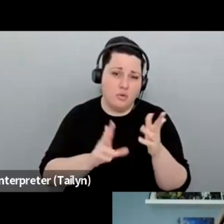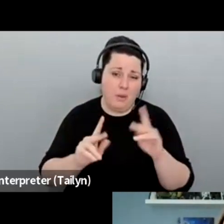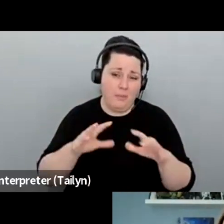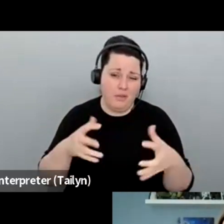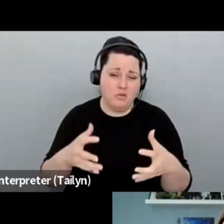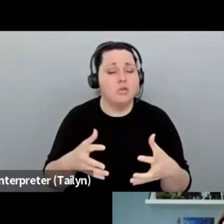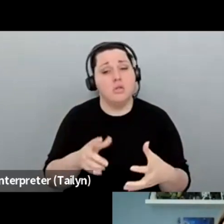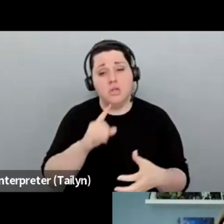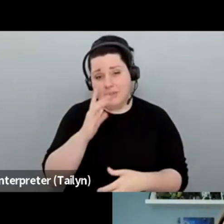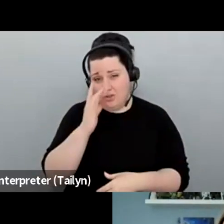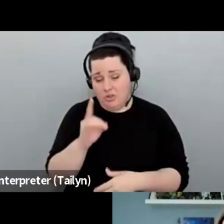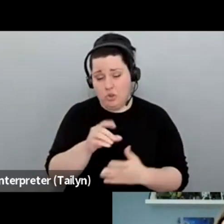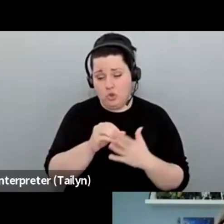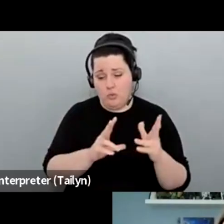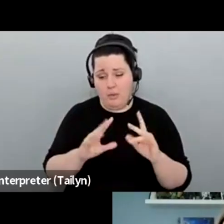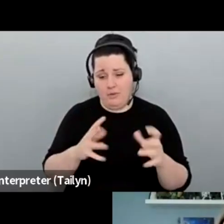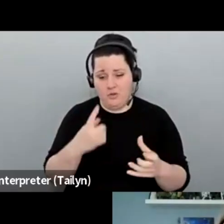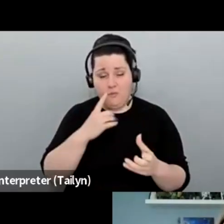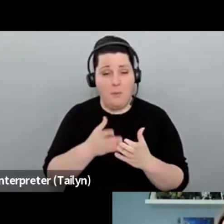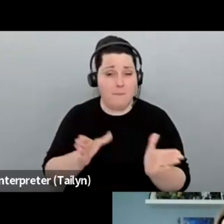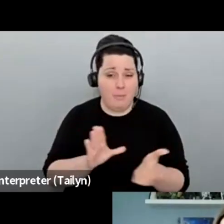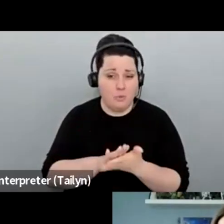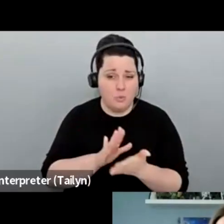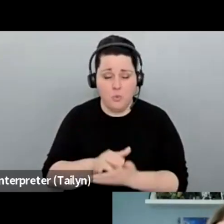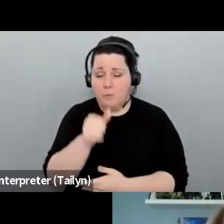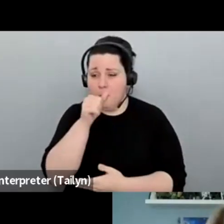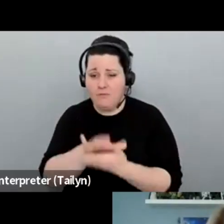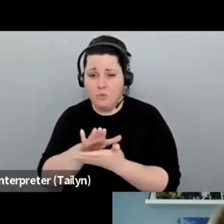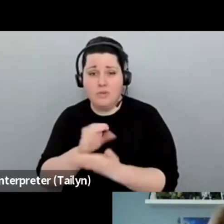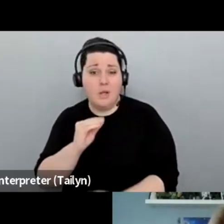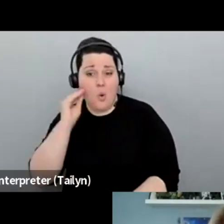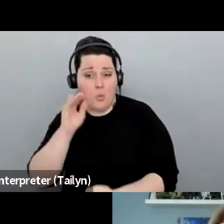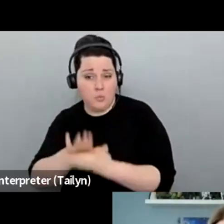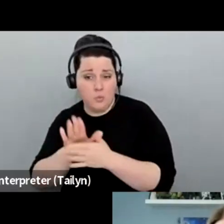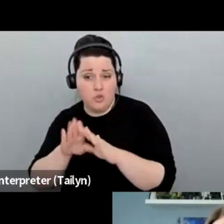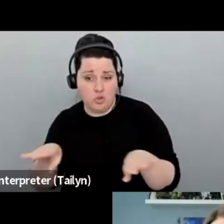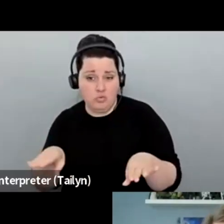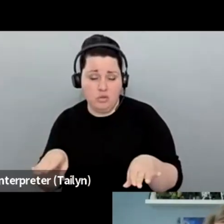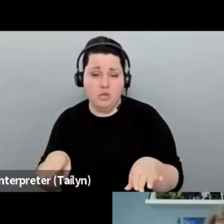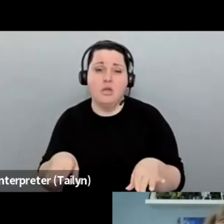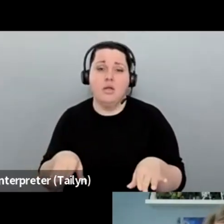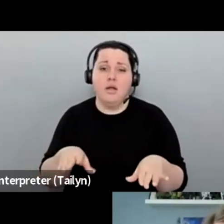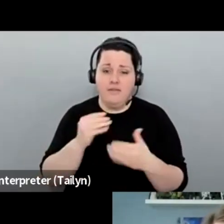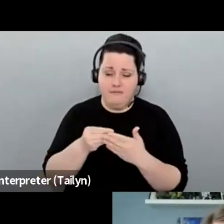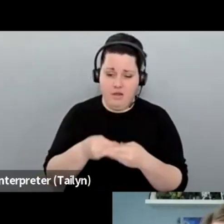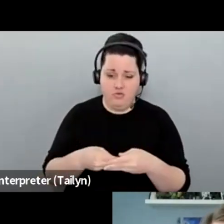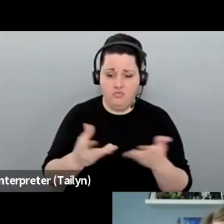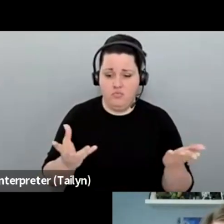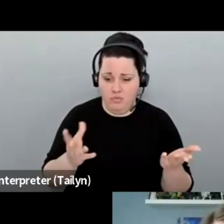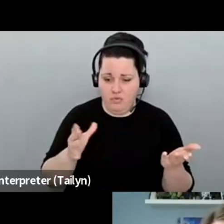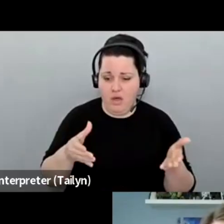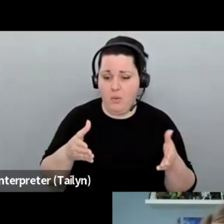Interestingly enough, it's the student population of public schools, private schools, and homeschooled children, and distribute the funds that